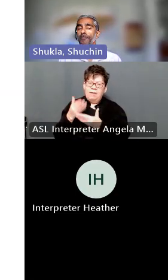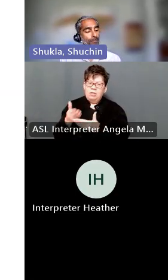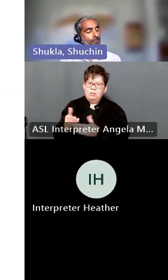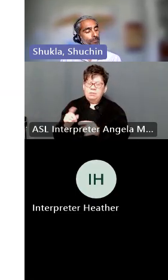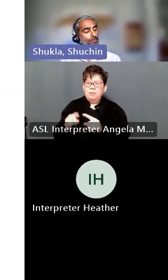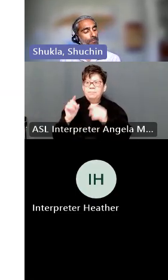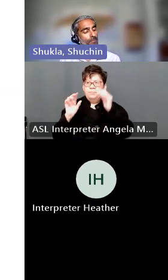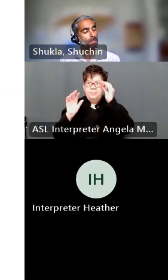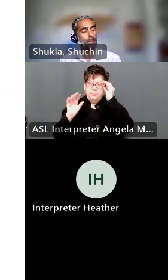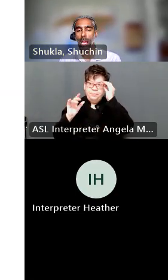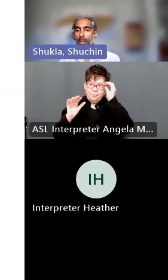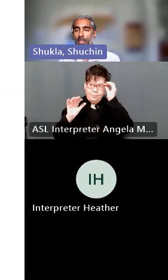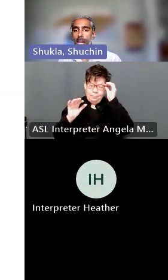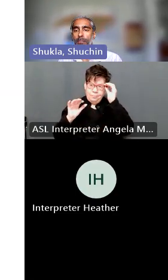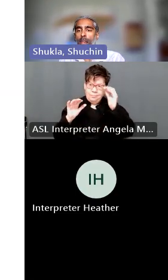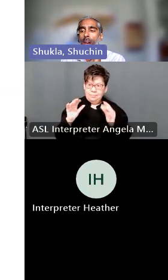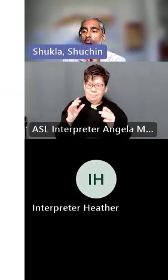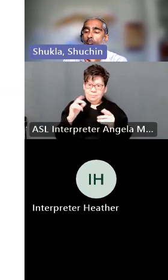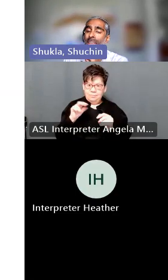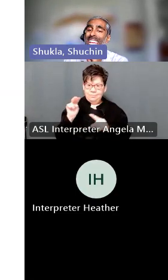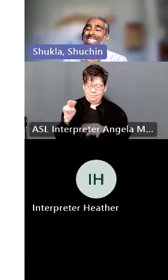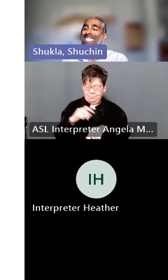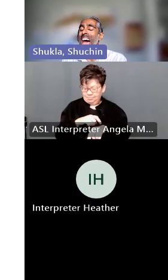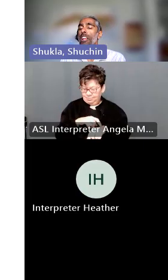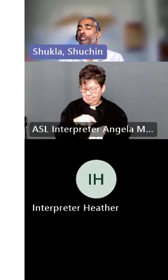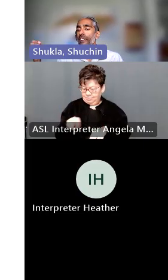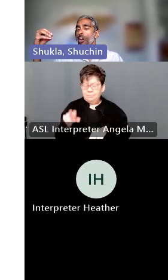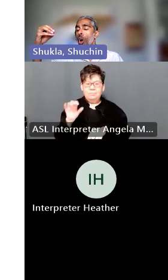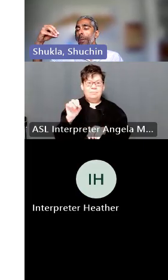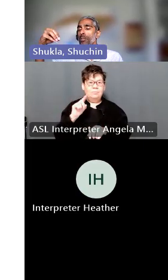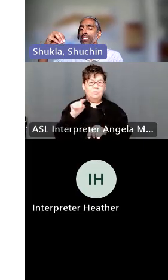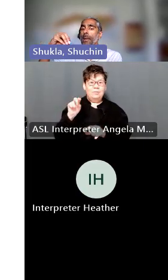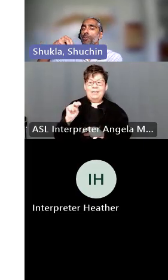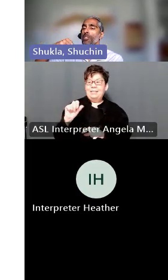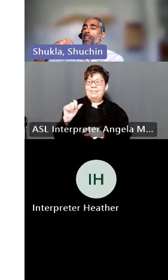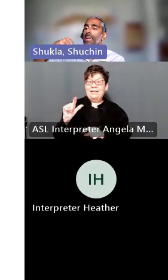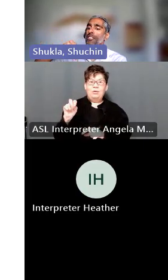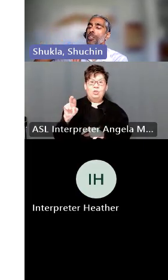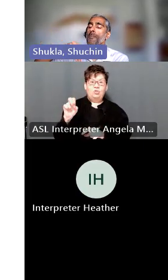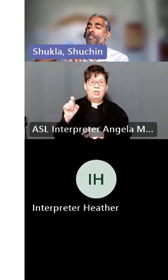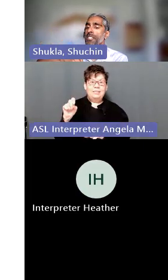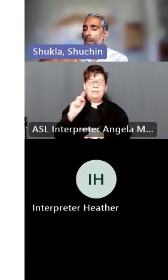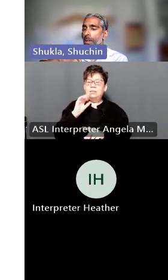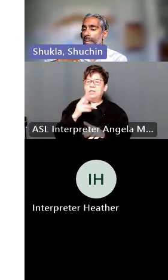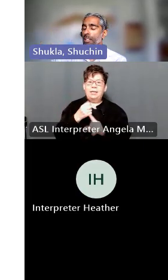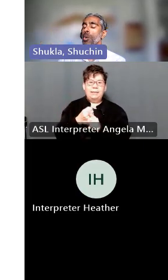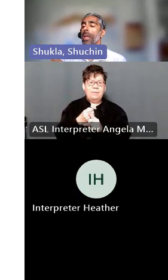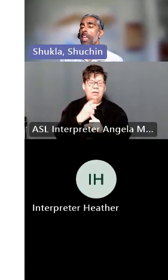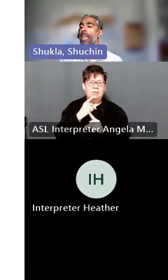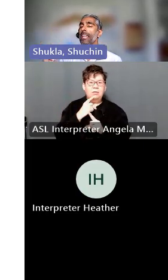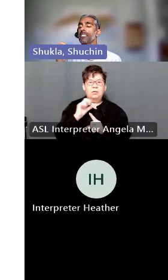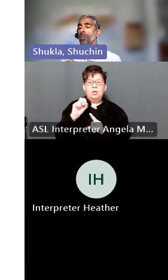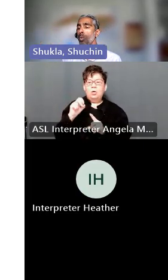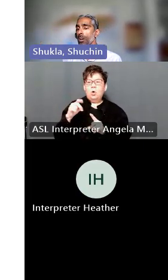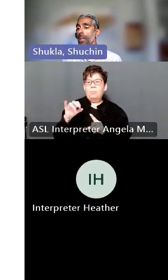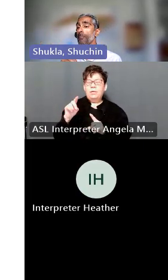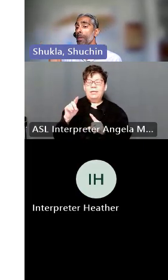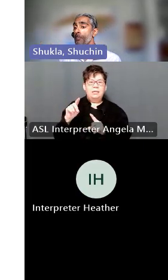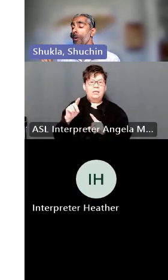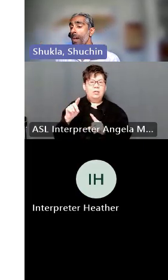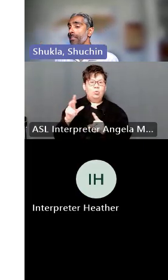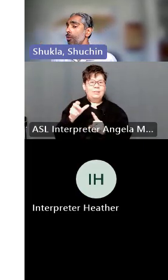But keep an eye on the time. It does not affect the opioid receptor in terms of stimulating. So it